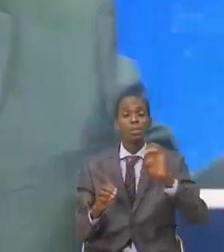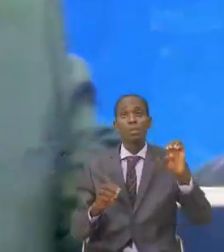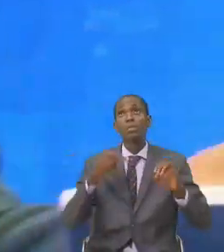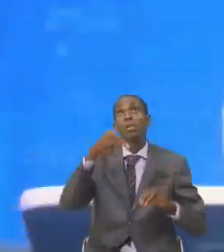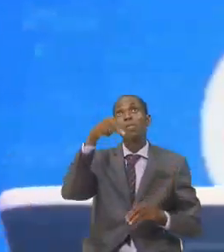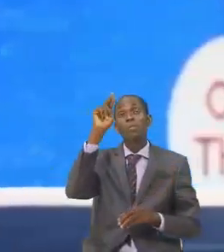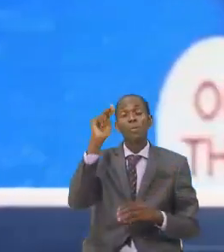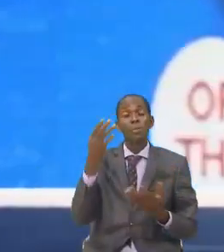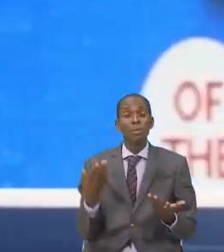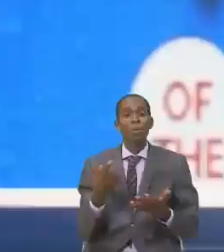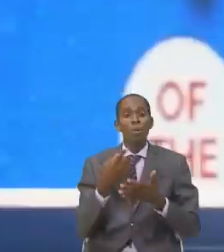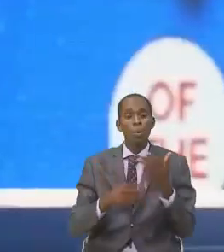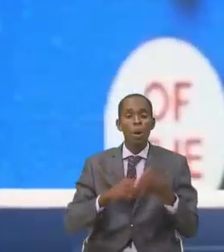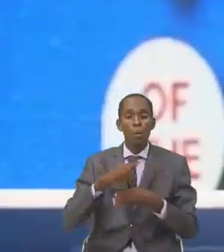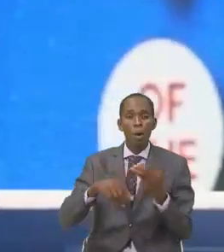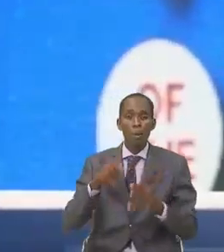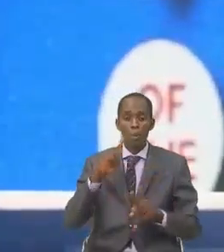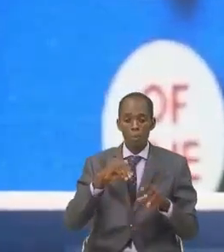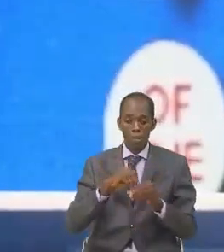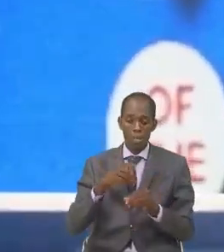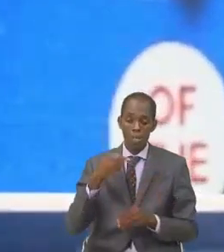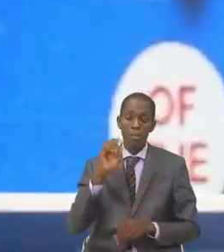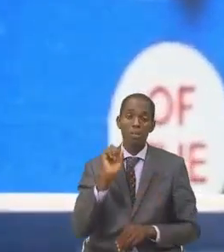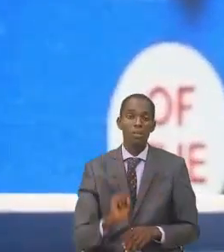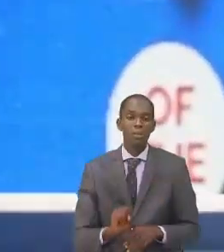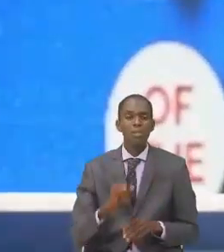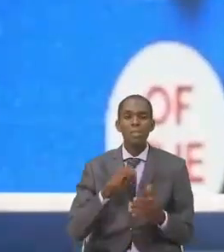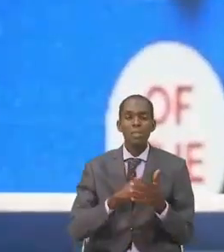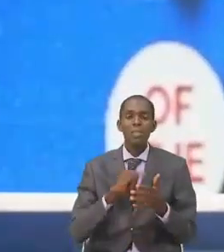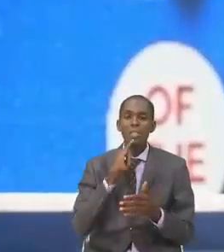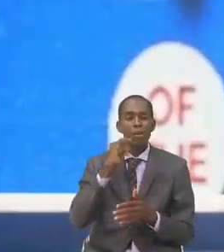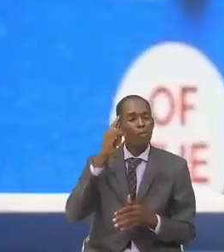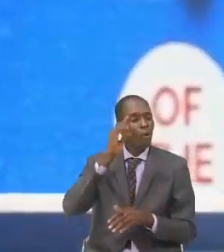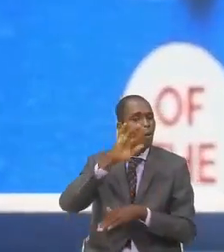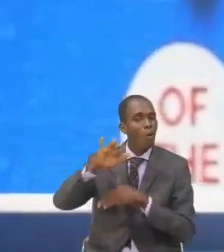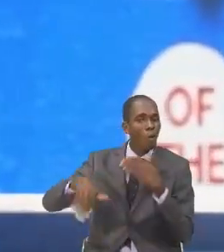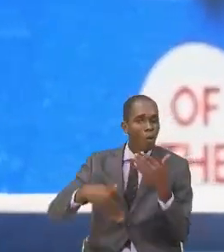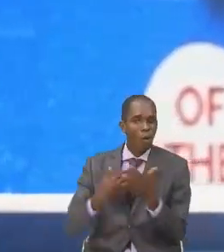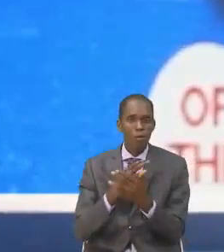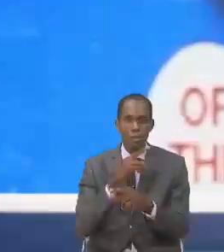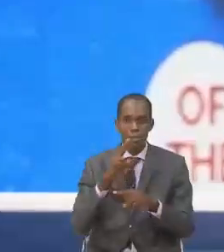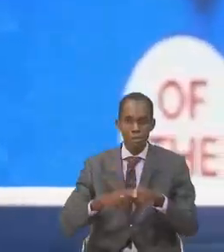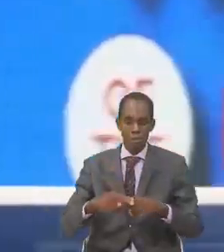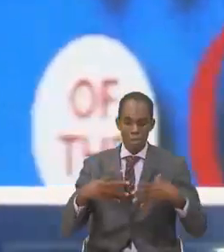How about the people in the East? How about the people in the North? How about the people in the